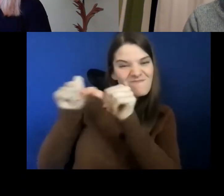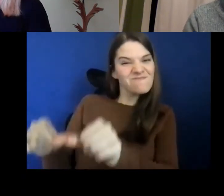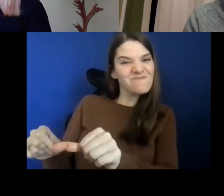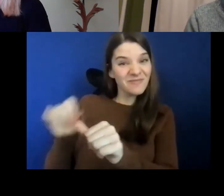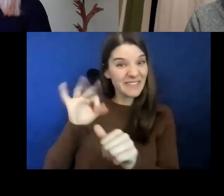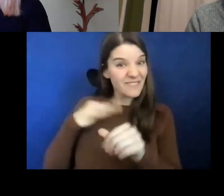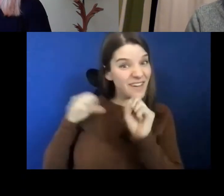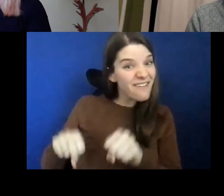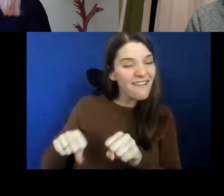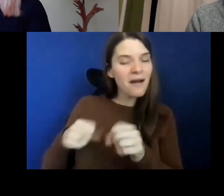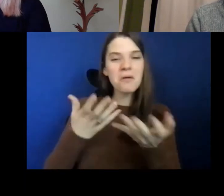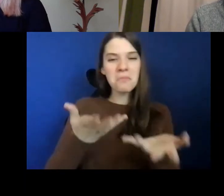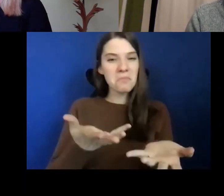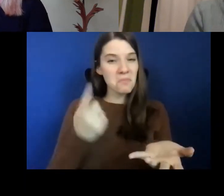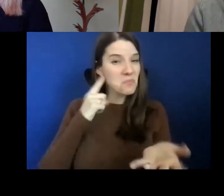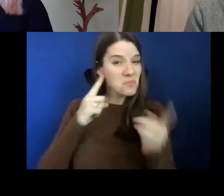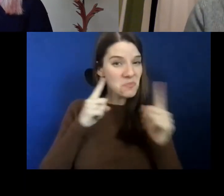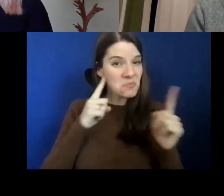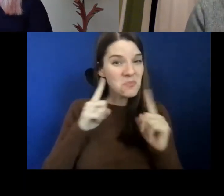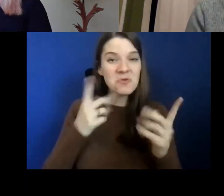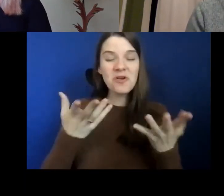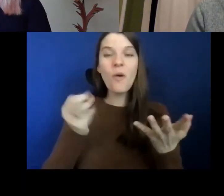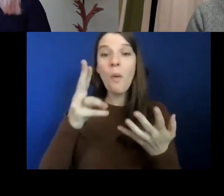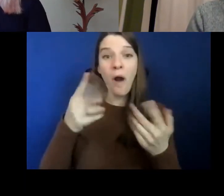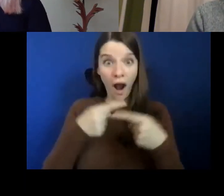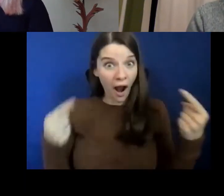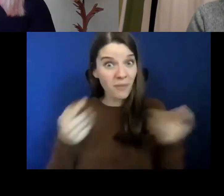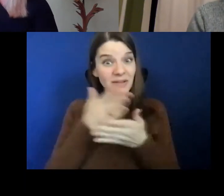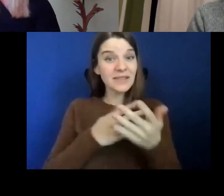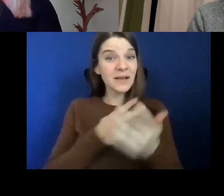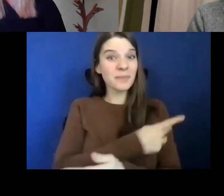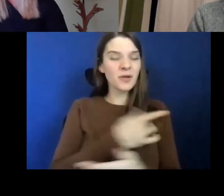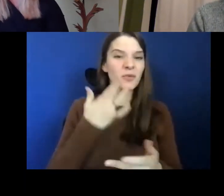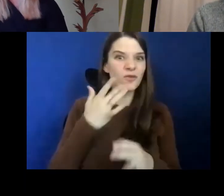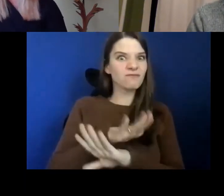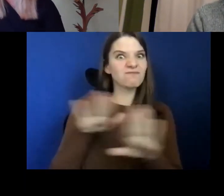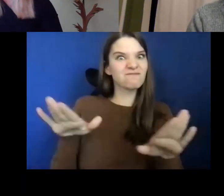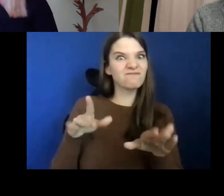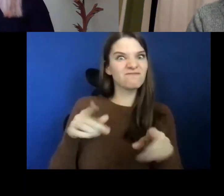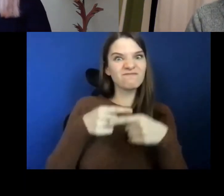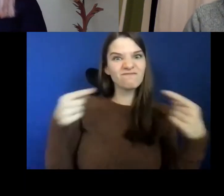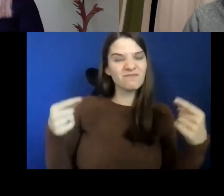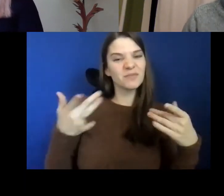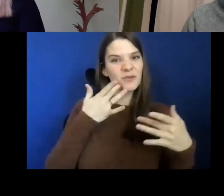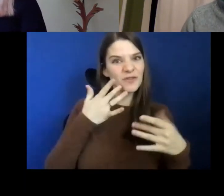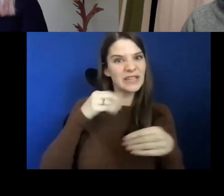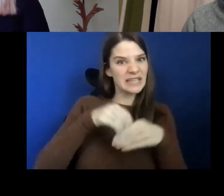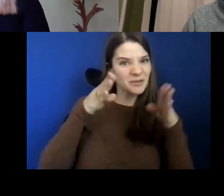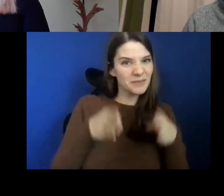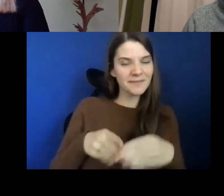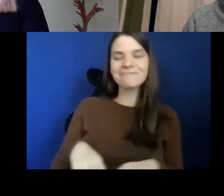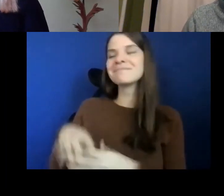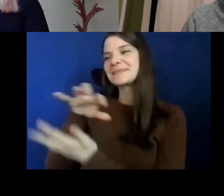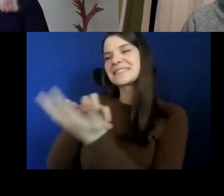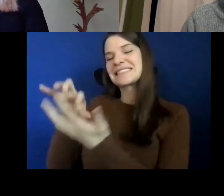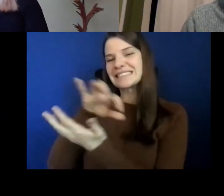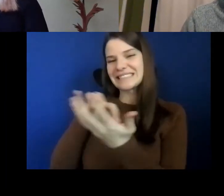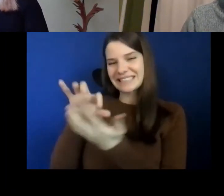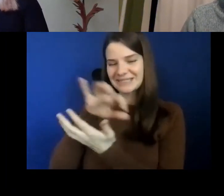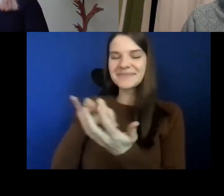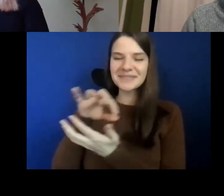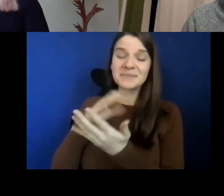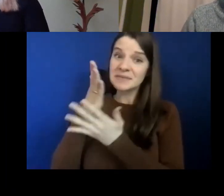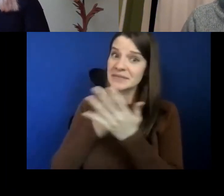I could, or the opposite? Have you? It's actually been very mixed. Mm-hmm. It's been extremely mixed. We have some